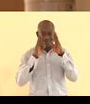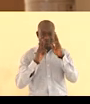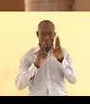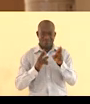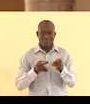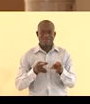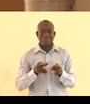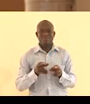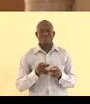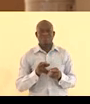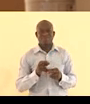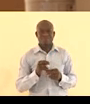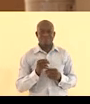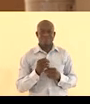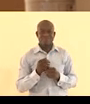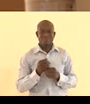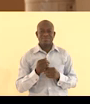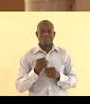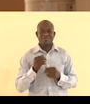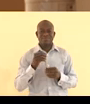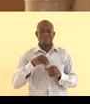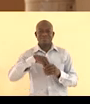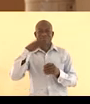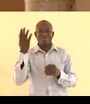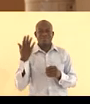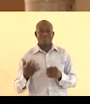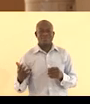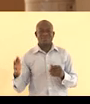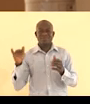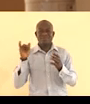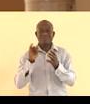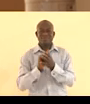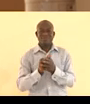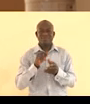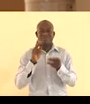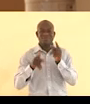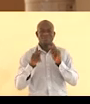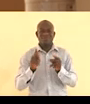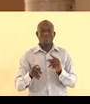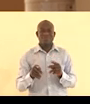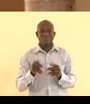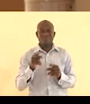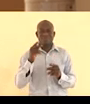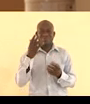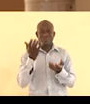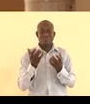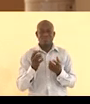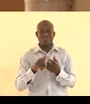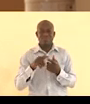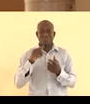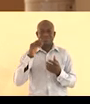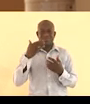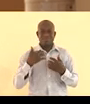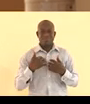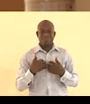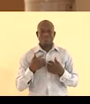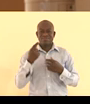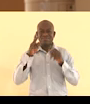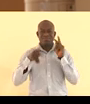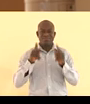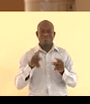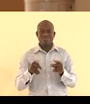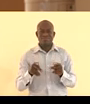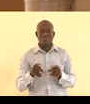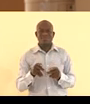prestige, some external things that people glorify themselves, that people look for. And